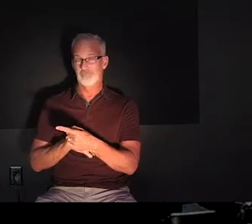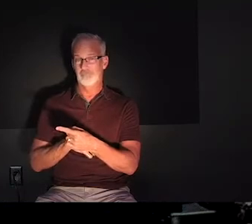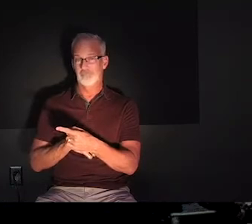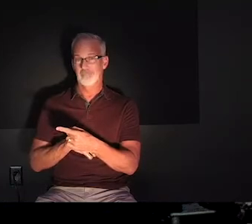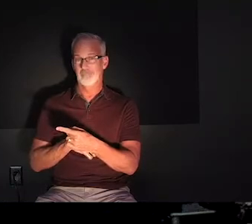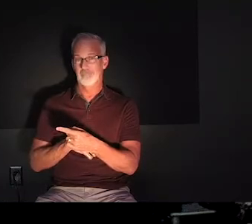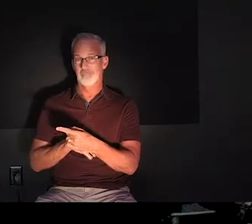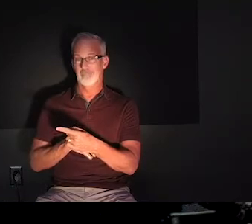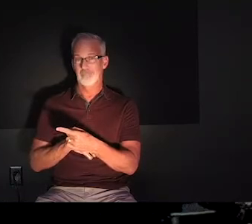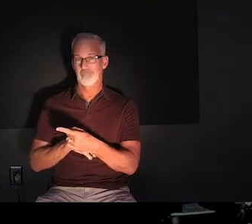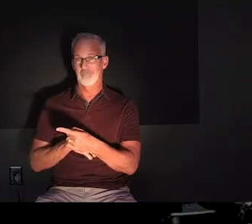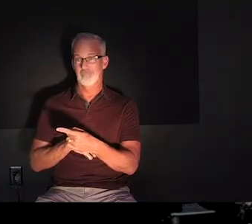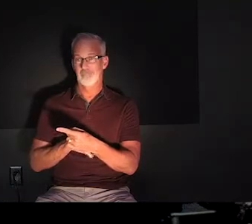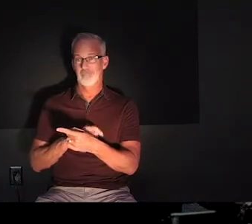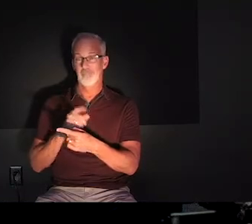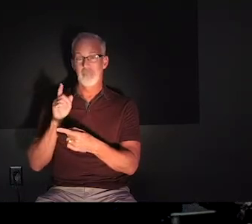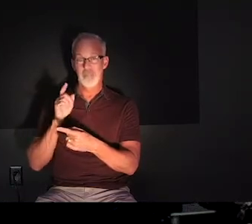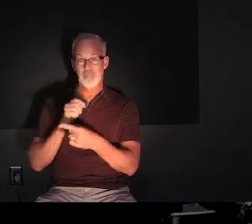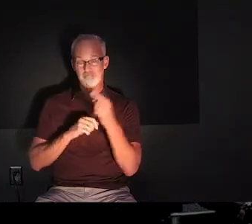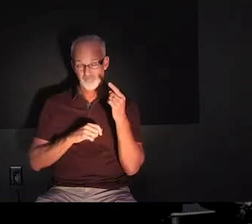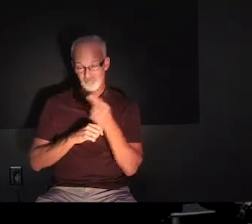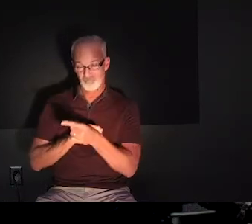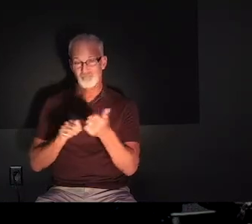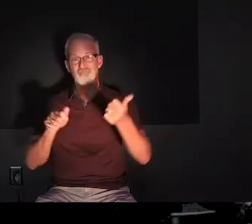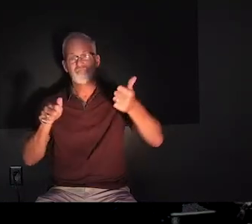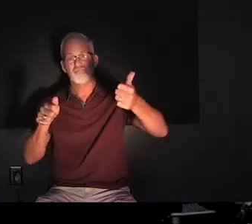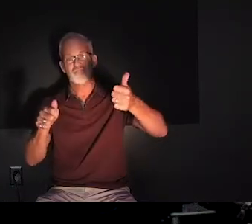I went down in those baptism waters,